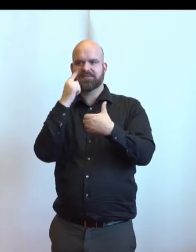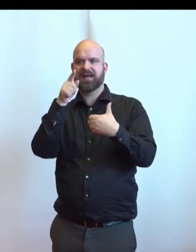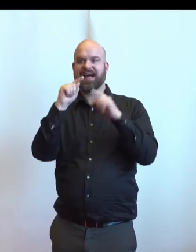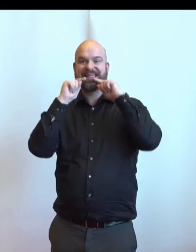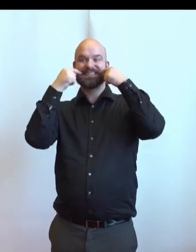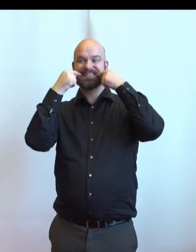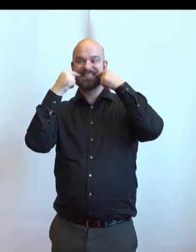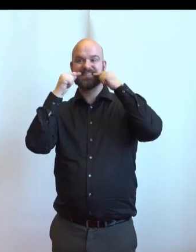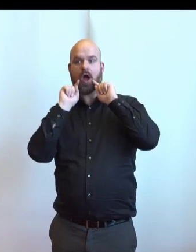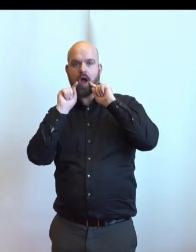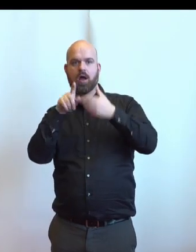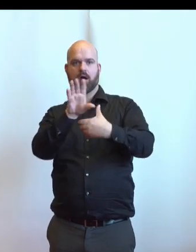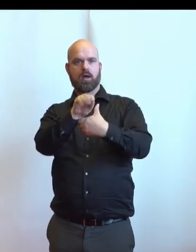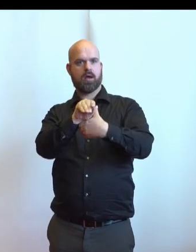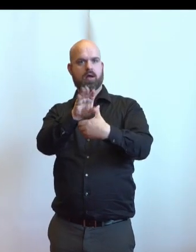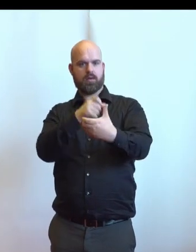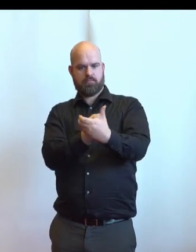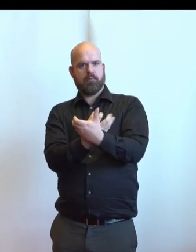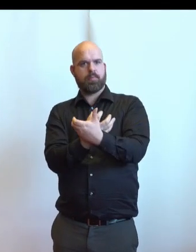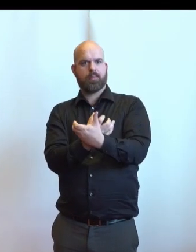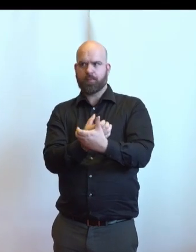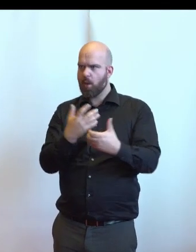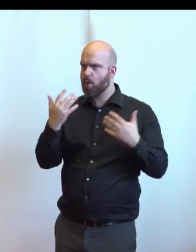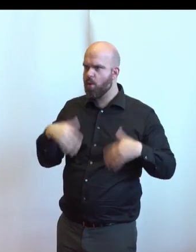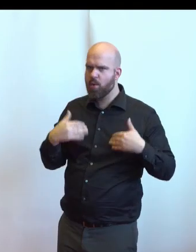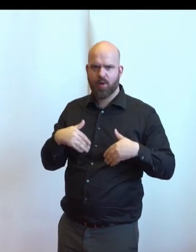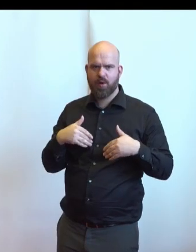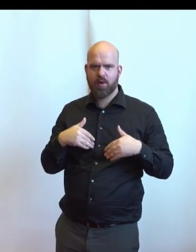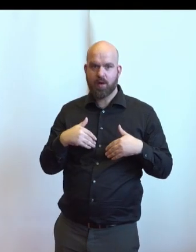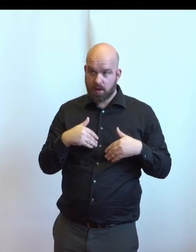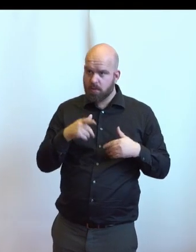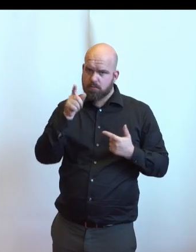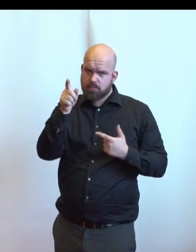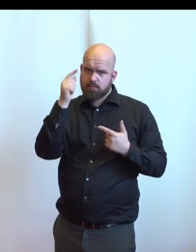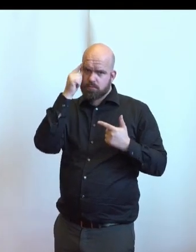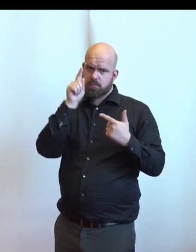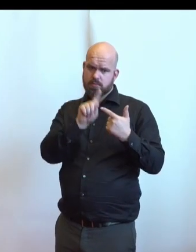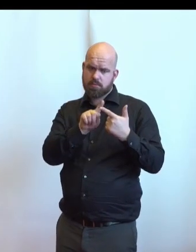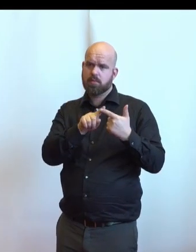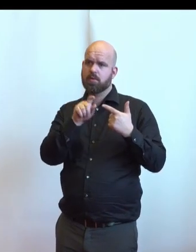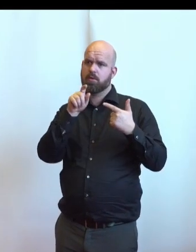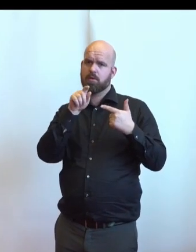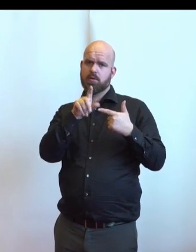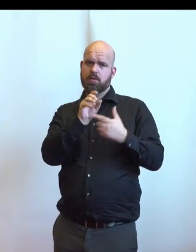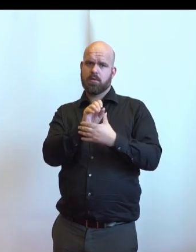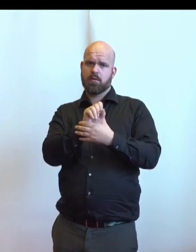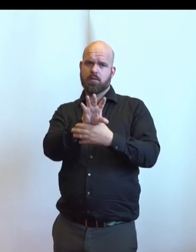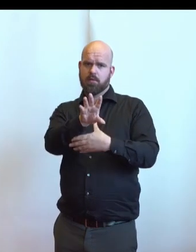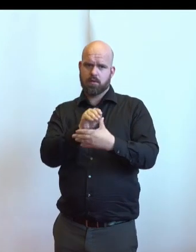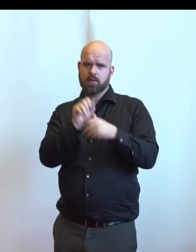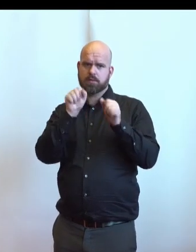have you thought about this also being applicable to autistic people, not just to blind people, because many of us